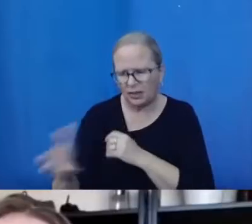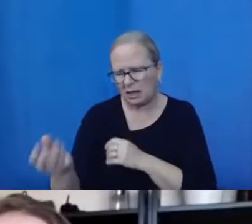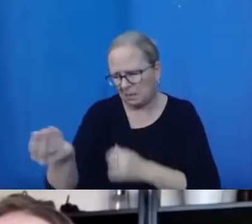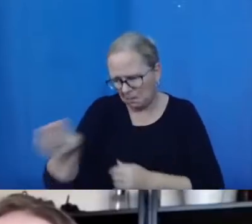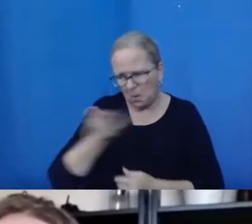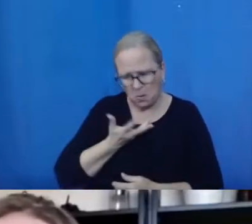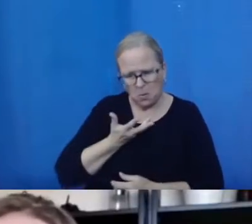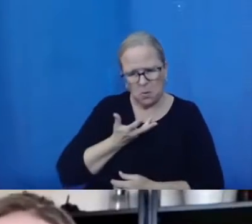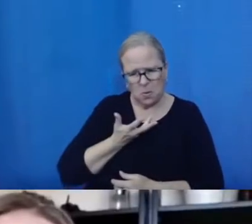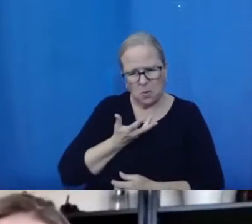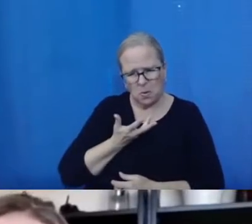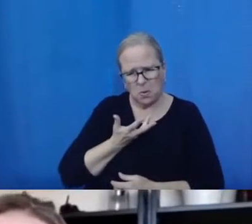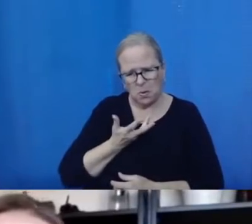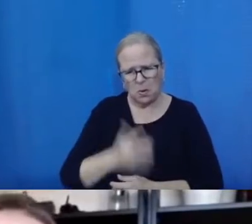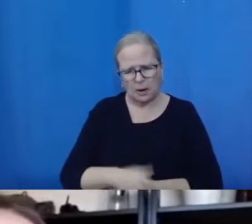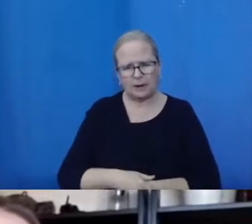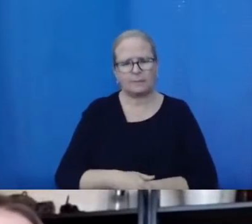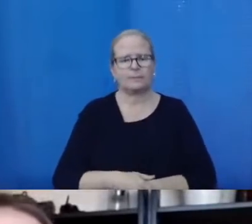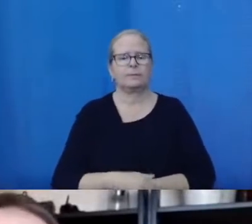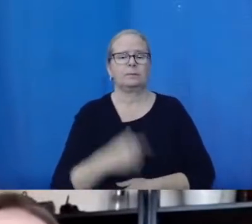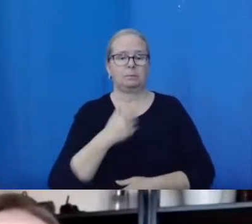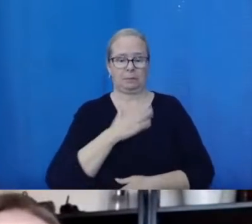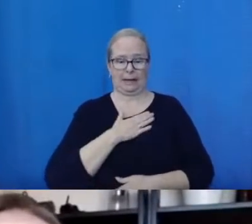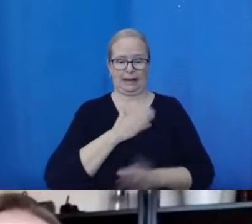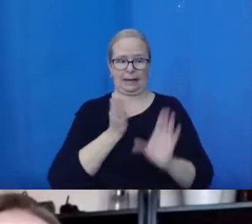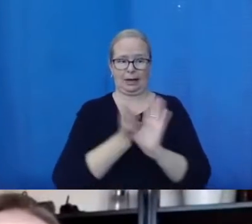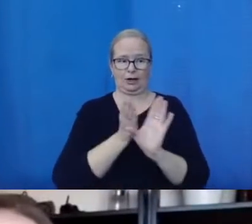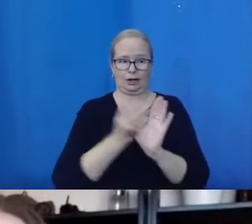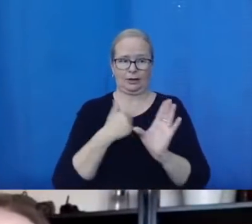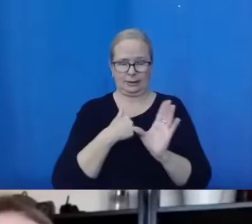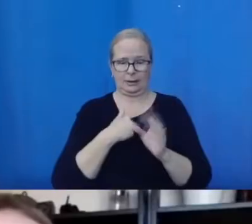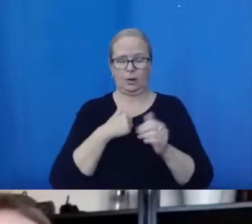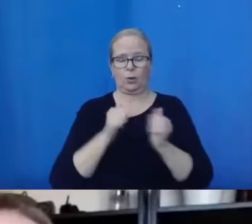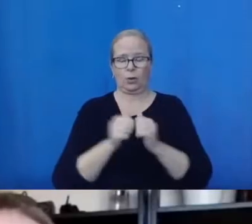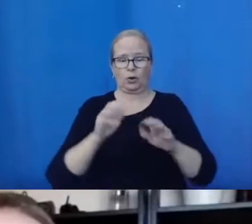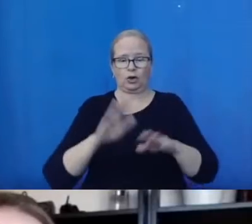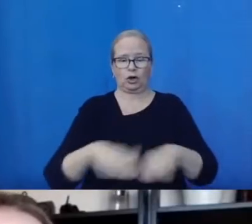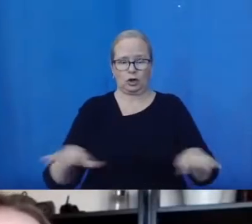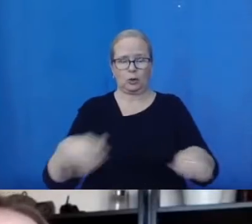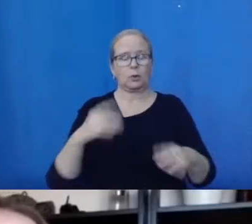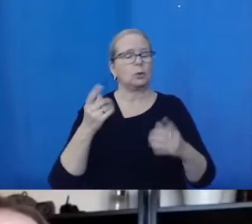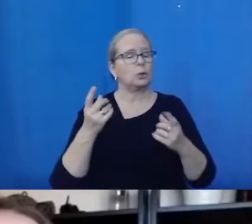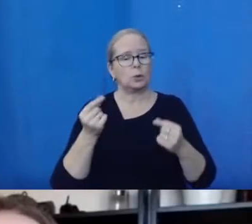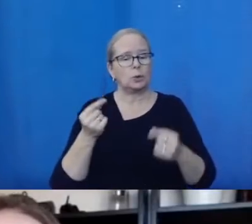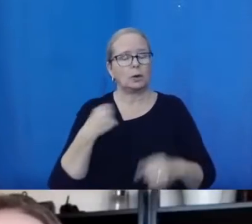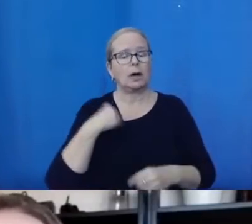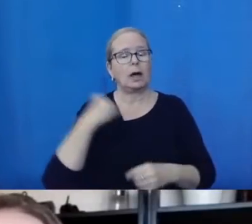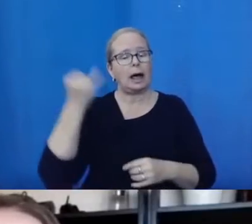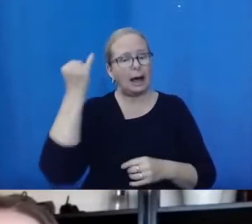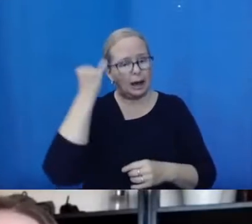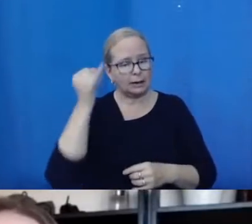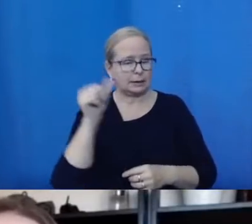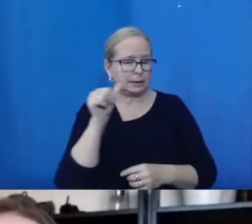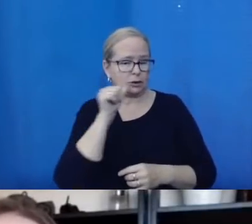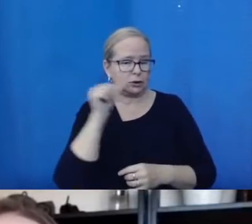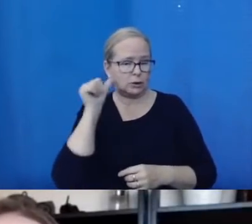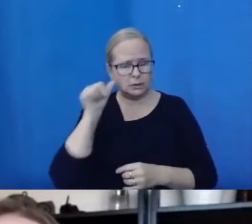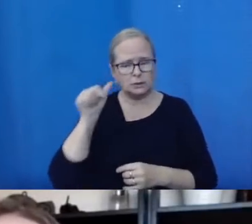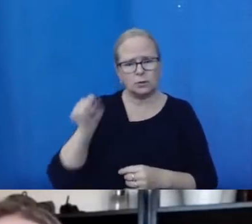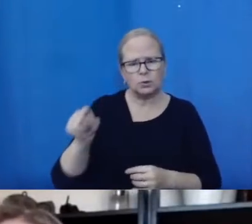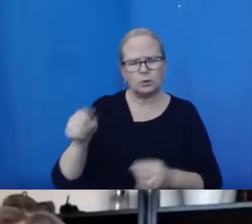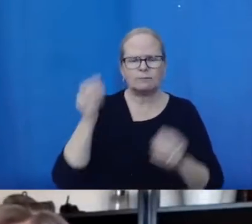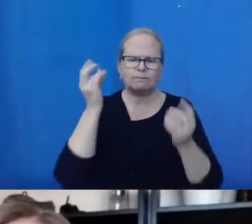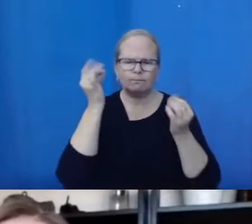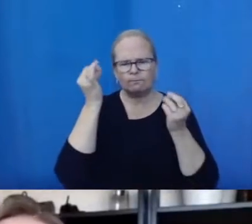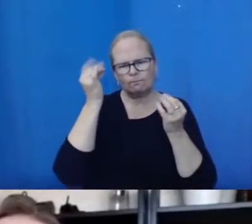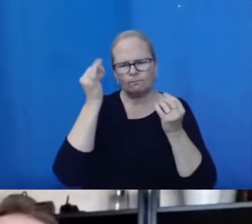I was doing some thinking and I've got some ideas. If you want, come and chat with me. So I'll give them that invite so that, if you